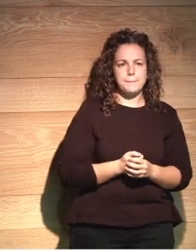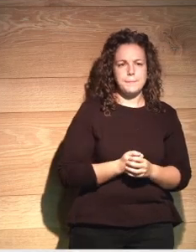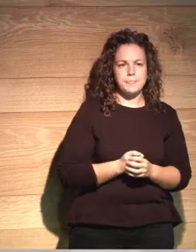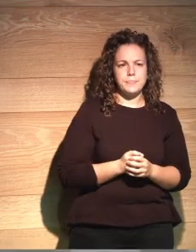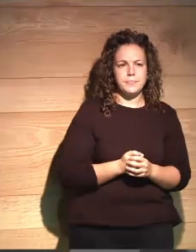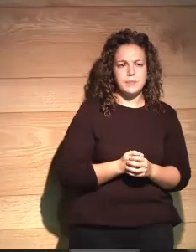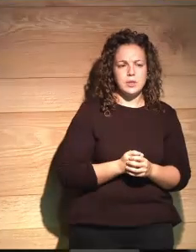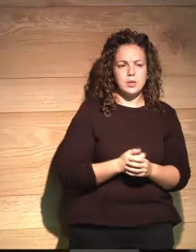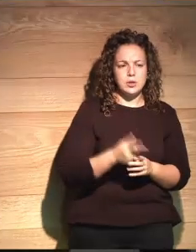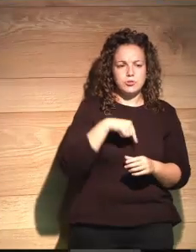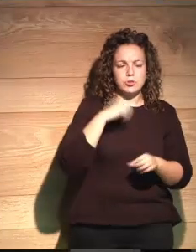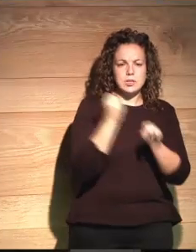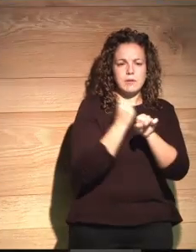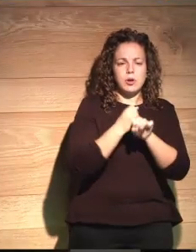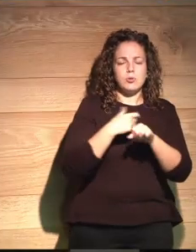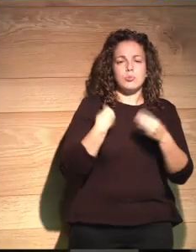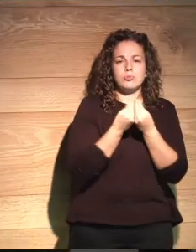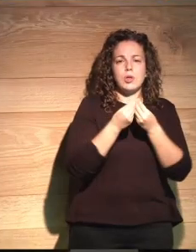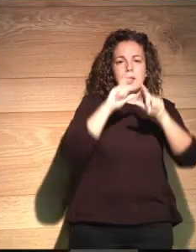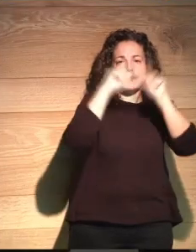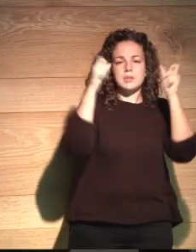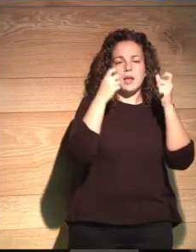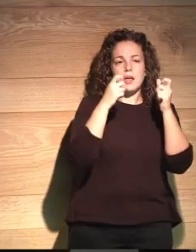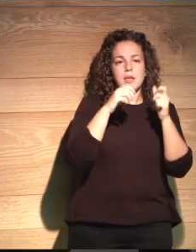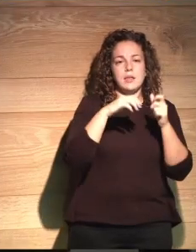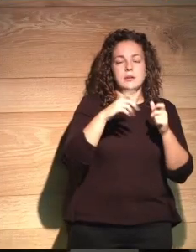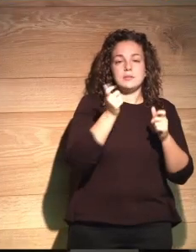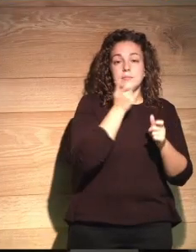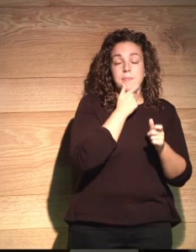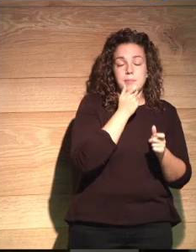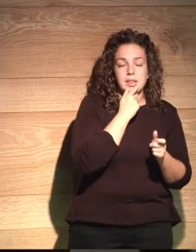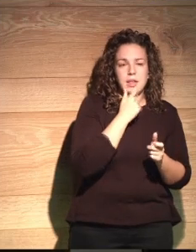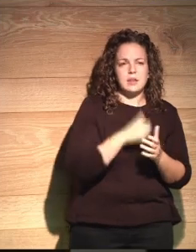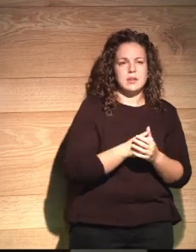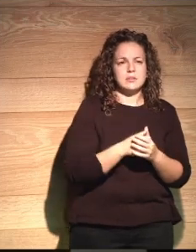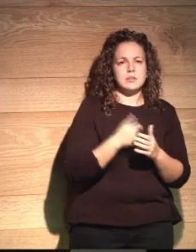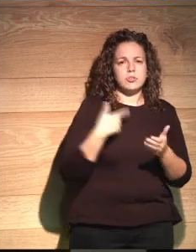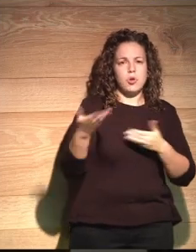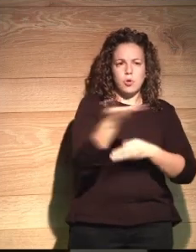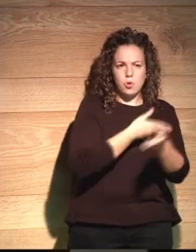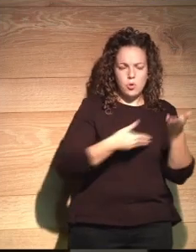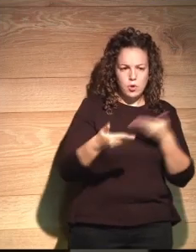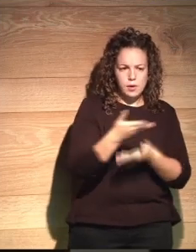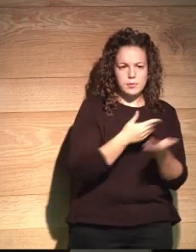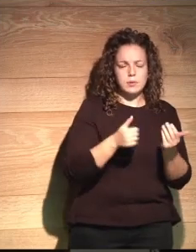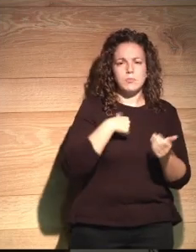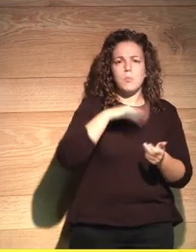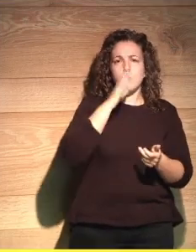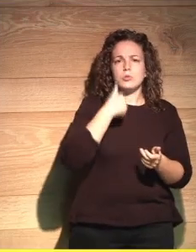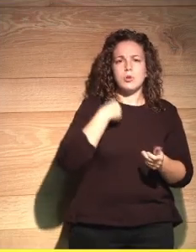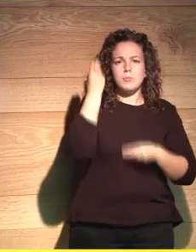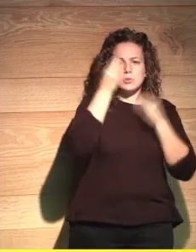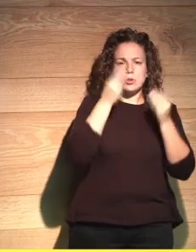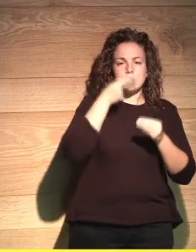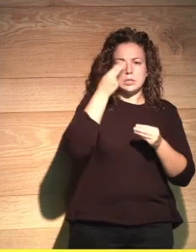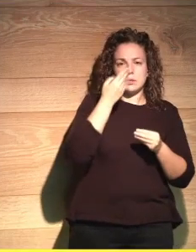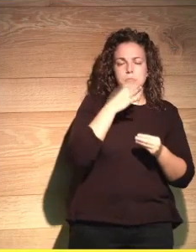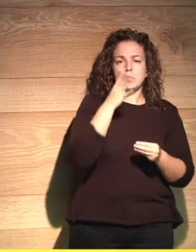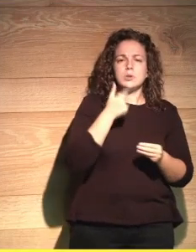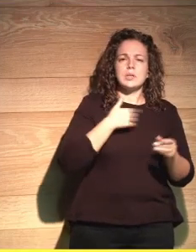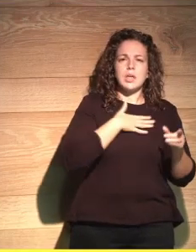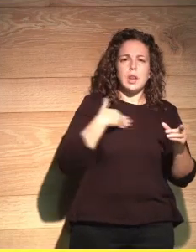British Telecom, but also collaborating with the Prime Minister's office, who was interested in understanding communities and also